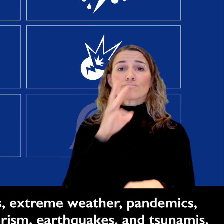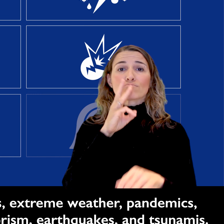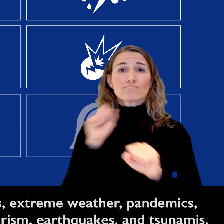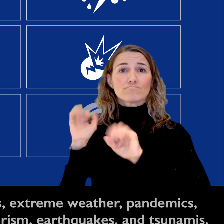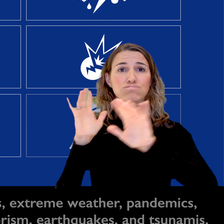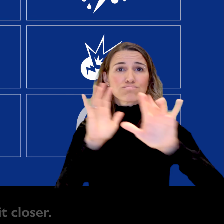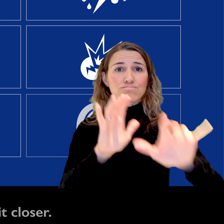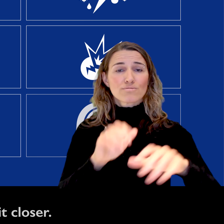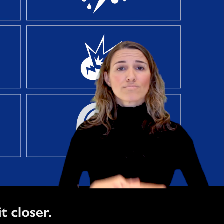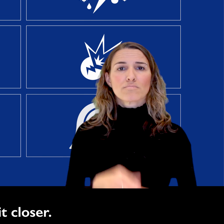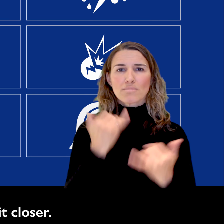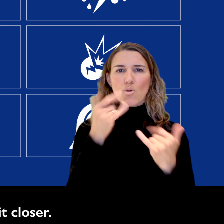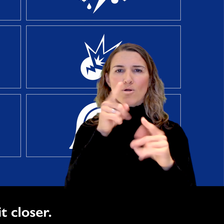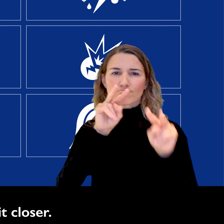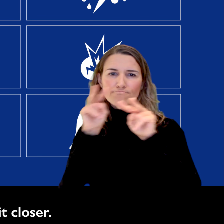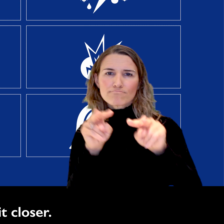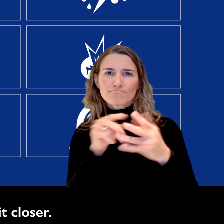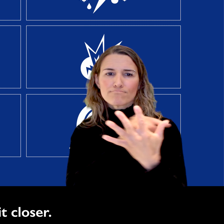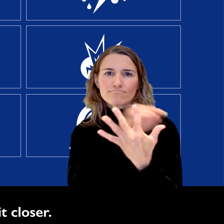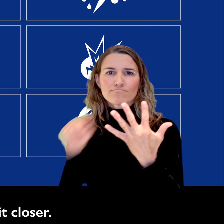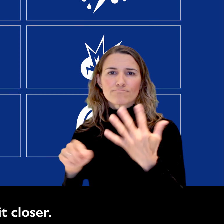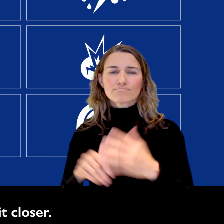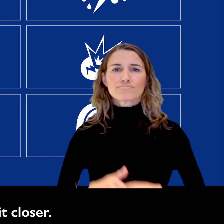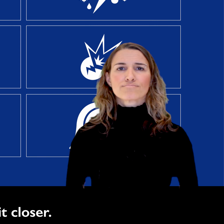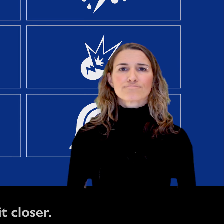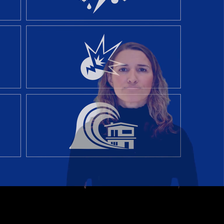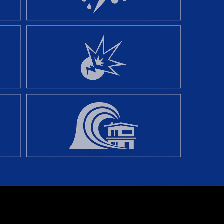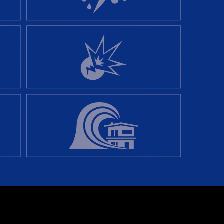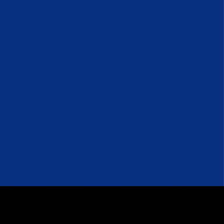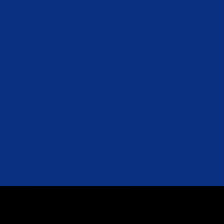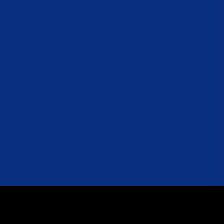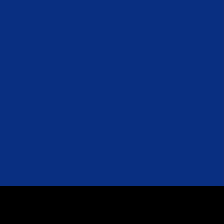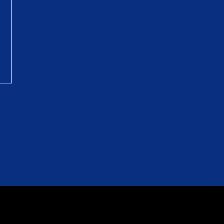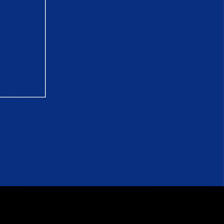and tsunami. Let's look at each one a bit closer.